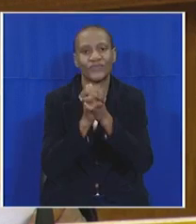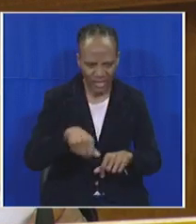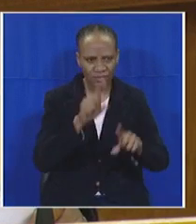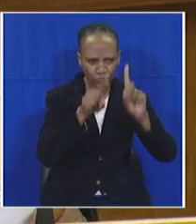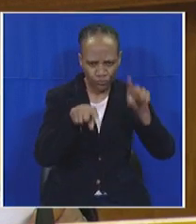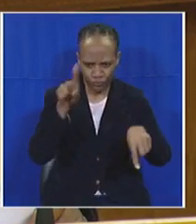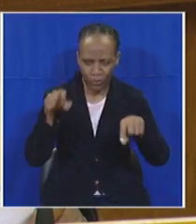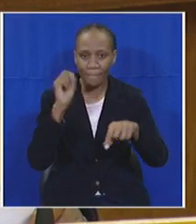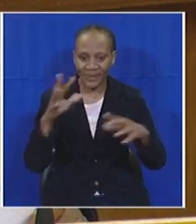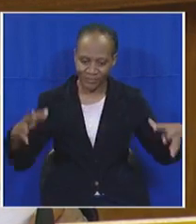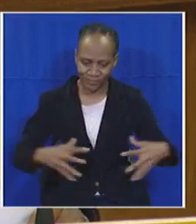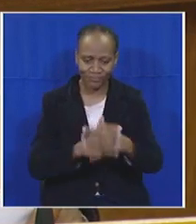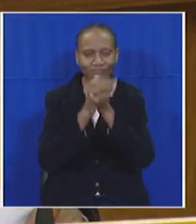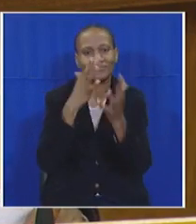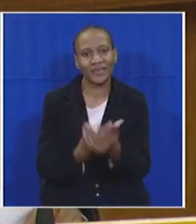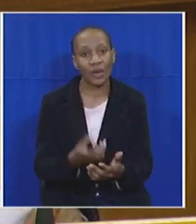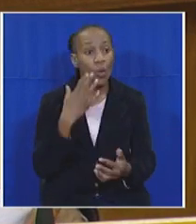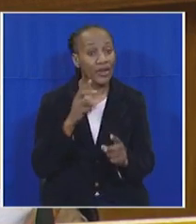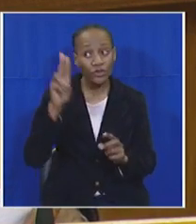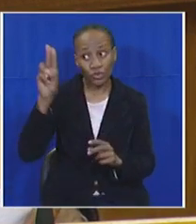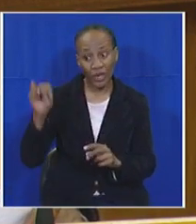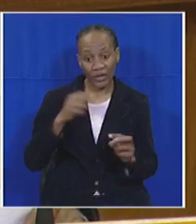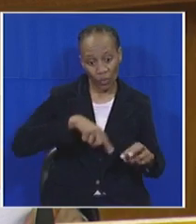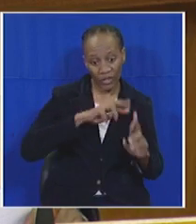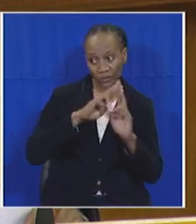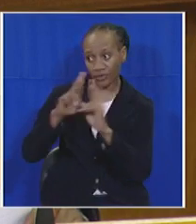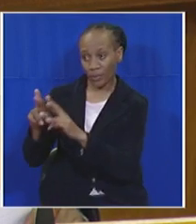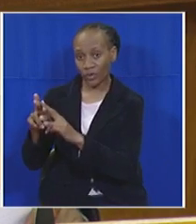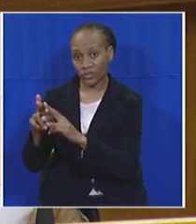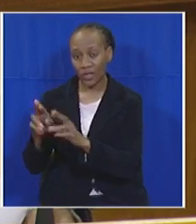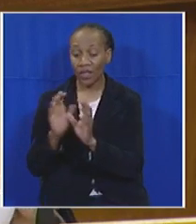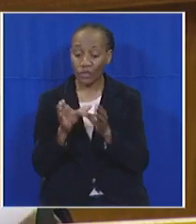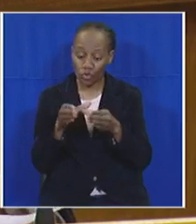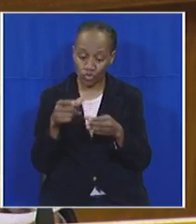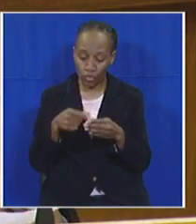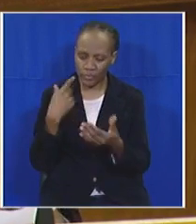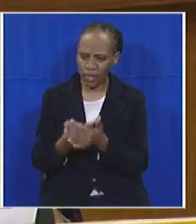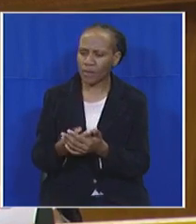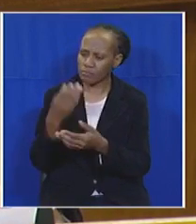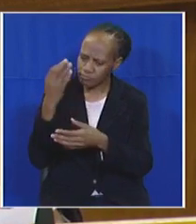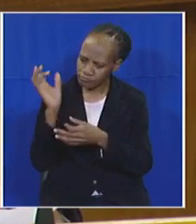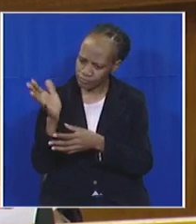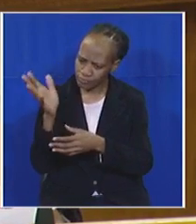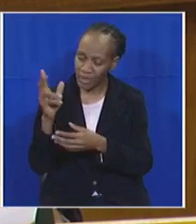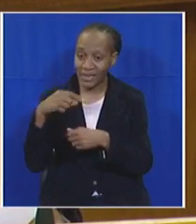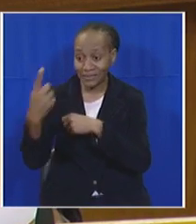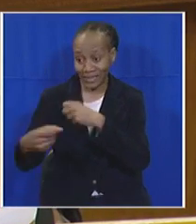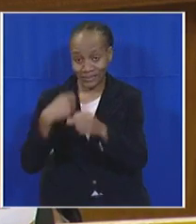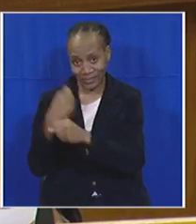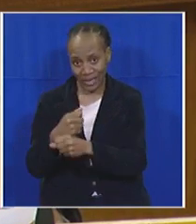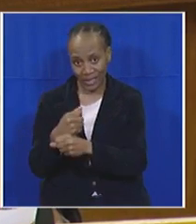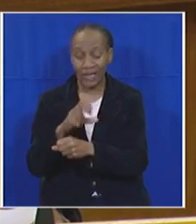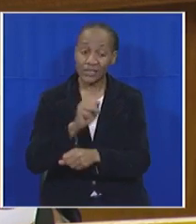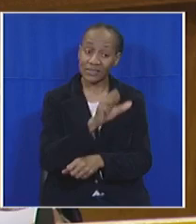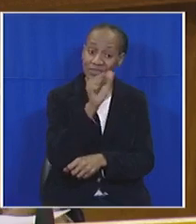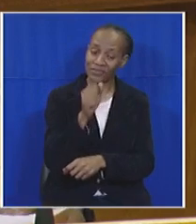and that when we report back to the United Nations Permanent Forum on Indigenous Issues in 2018 next year, South